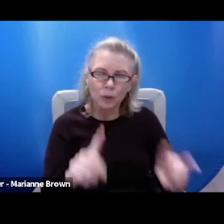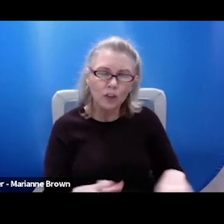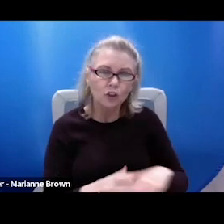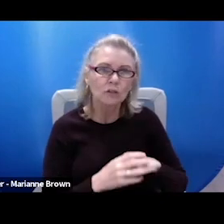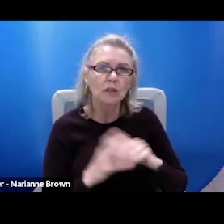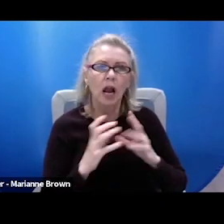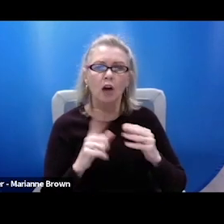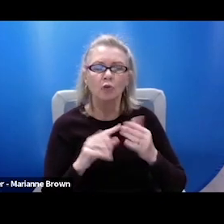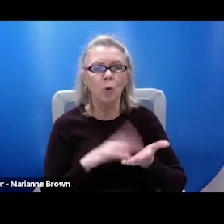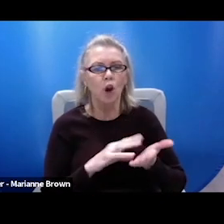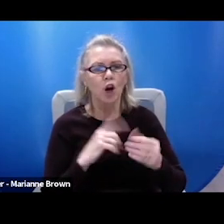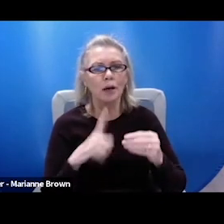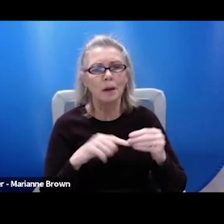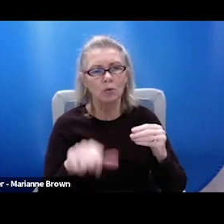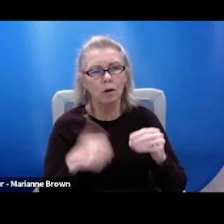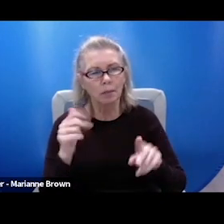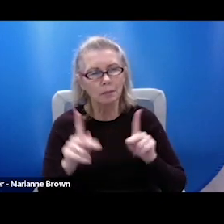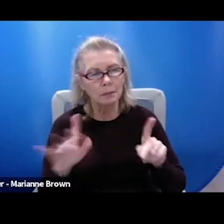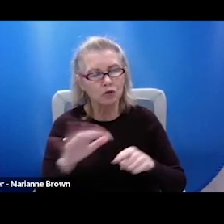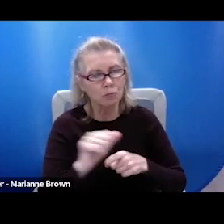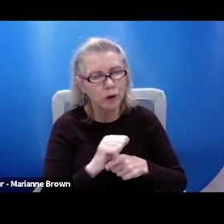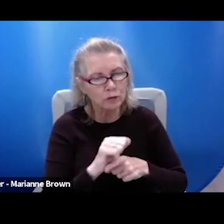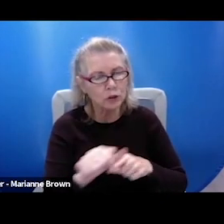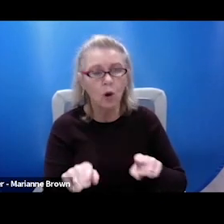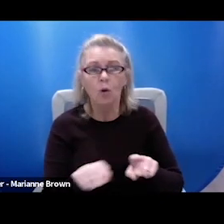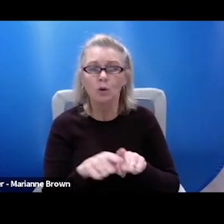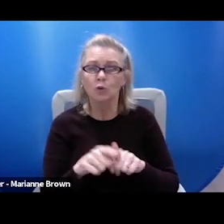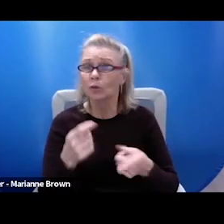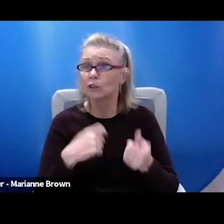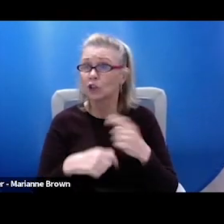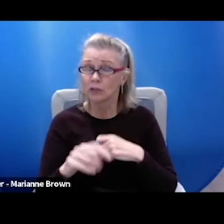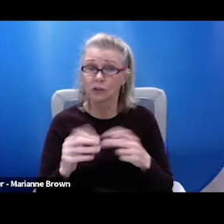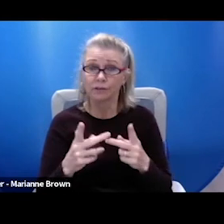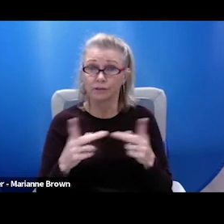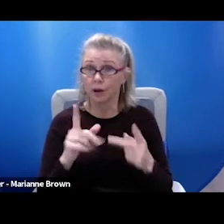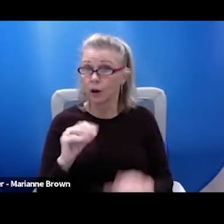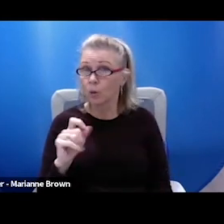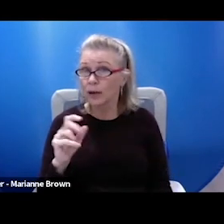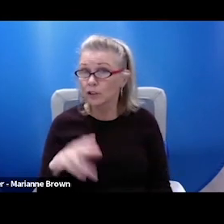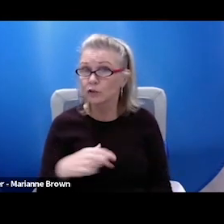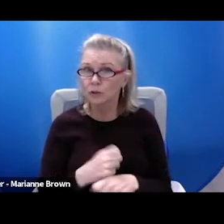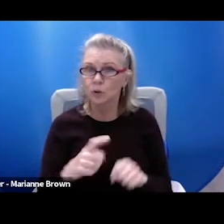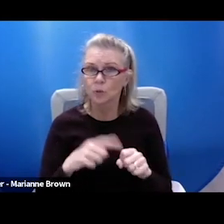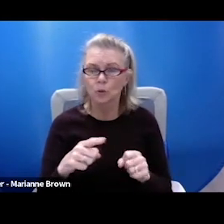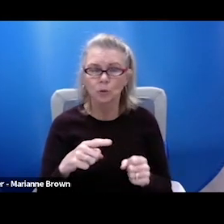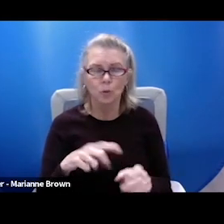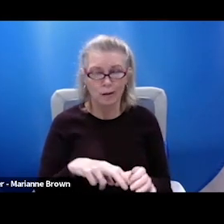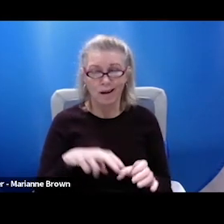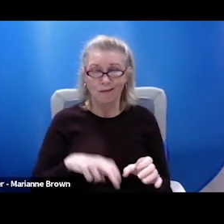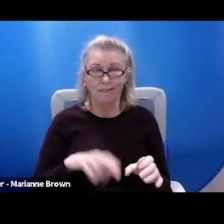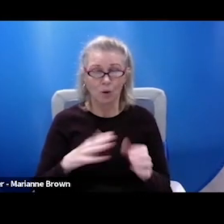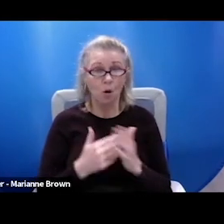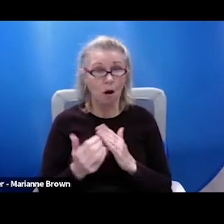learn about other people's practices. Also, the change of location creates a situation where you step outside of your comfort